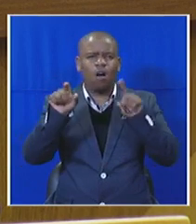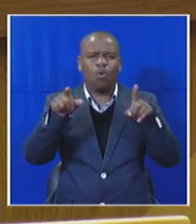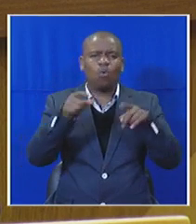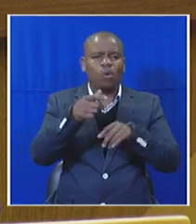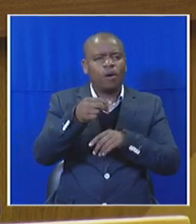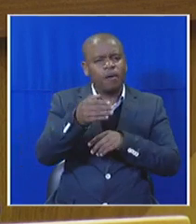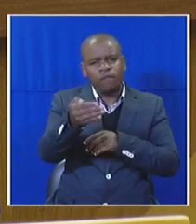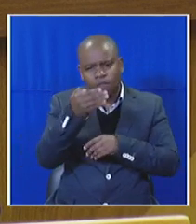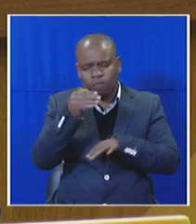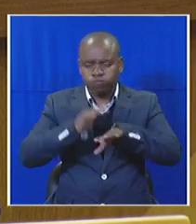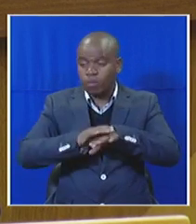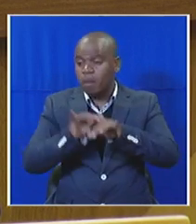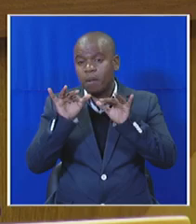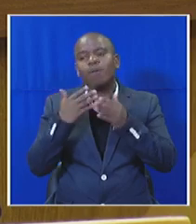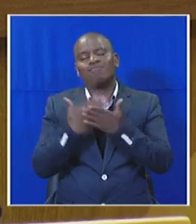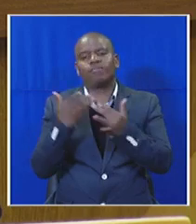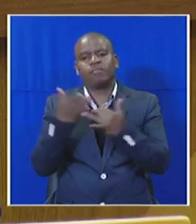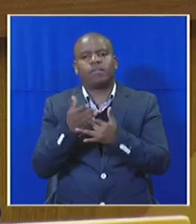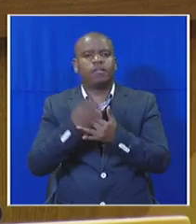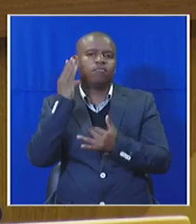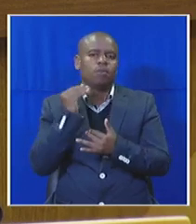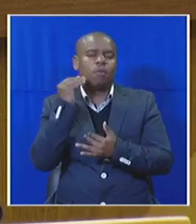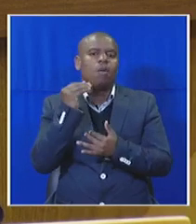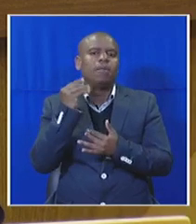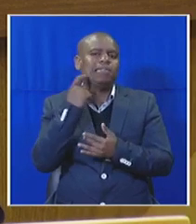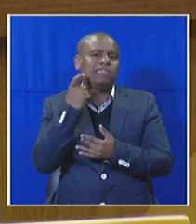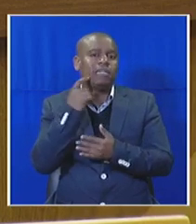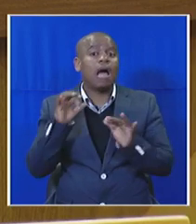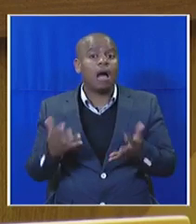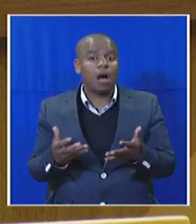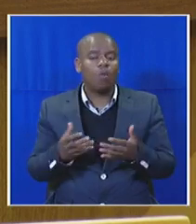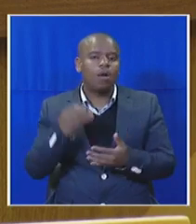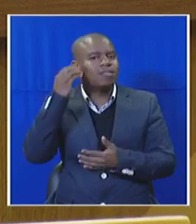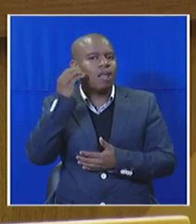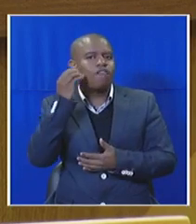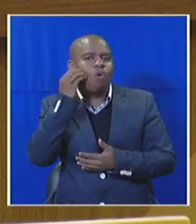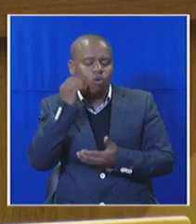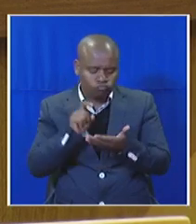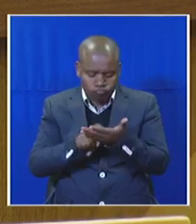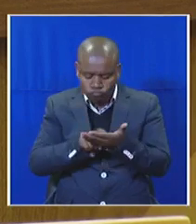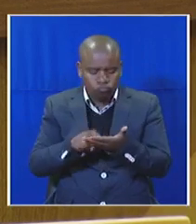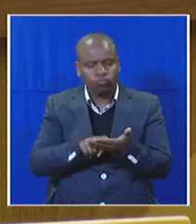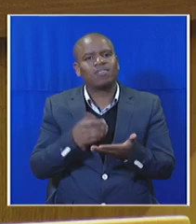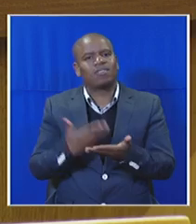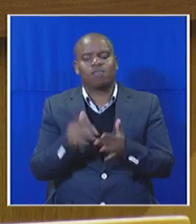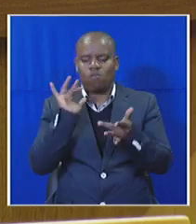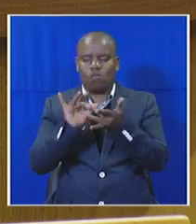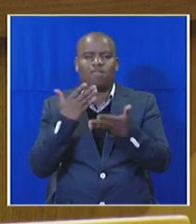to information through mobile technology. The possession